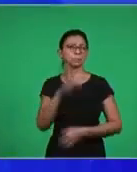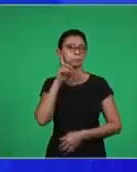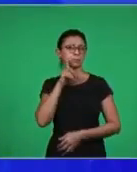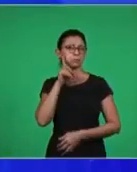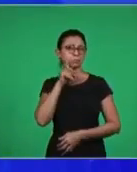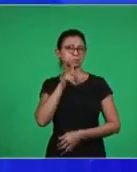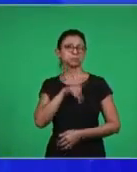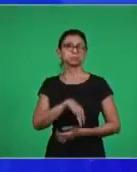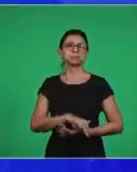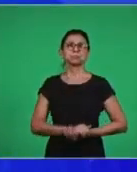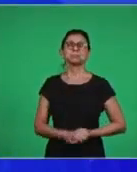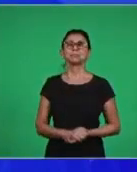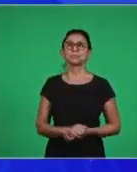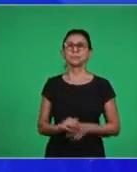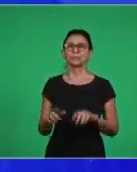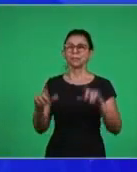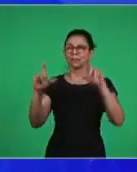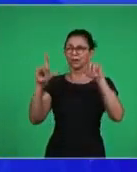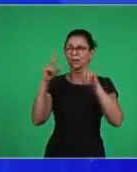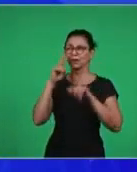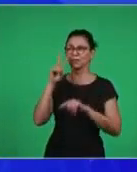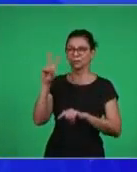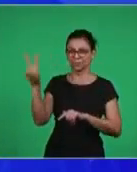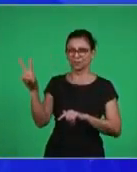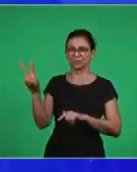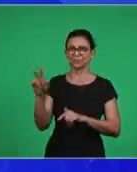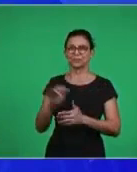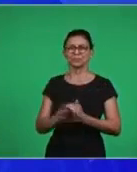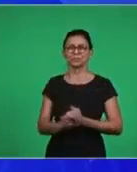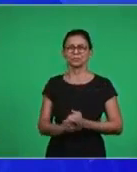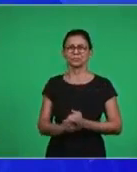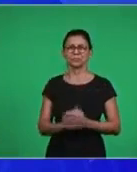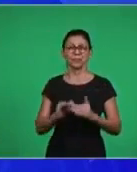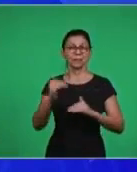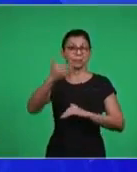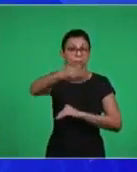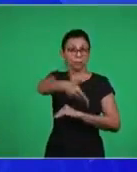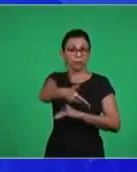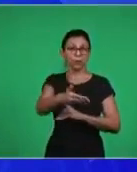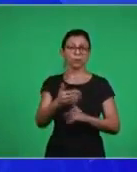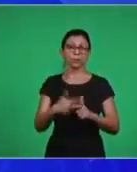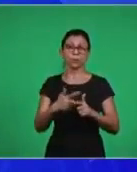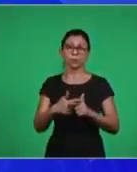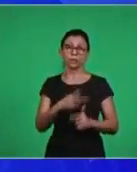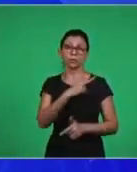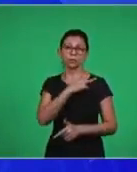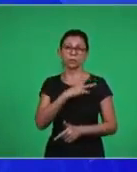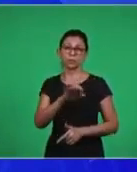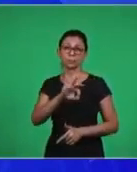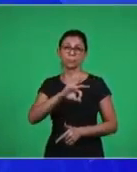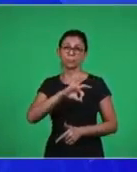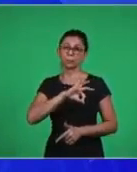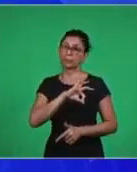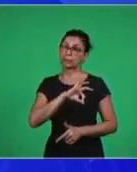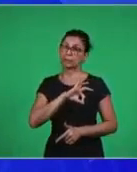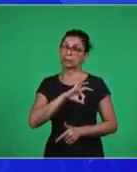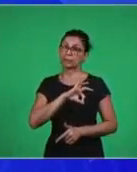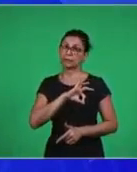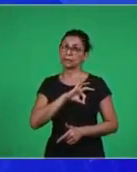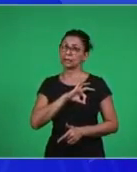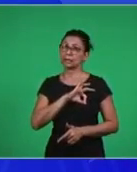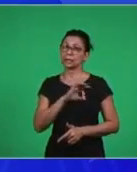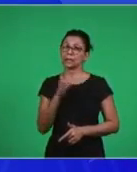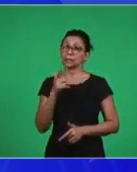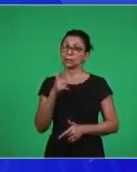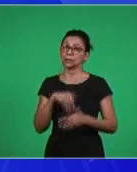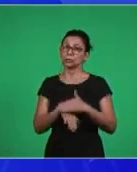in Milford, Massachusetts, United States. We have a photo of the external area because the Department of Police